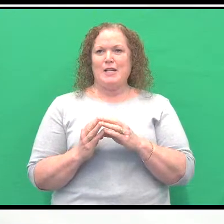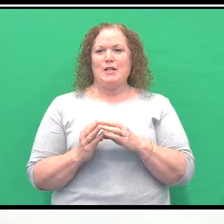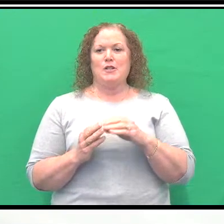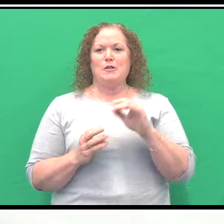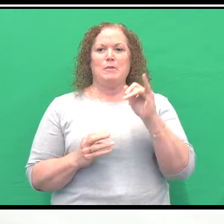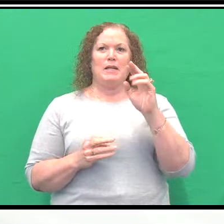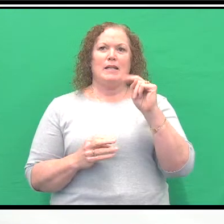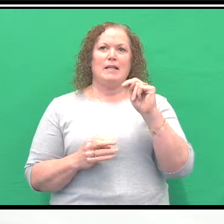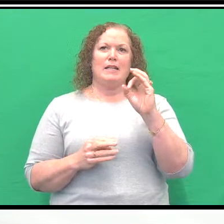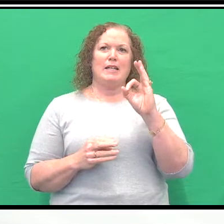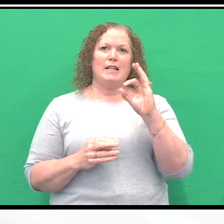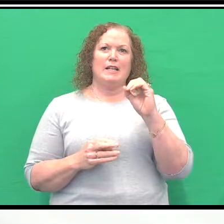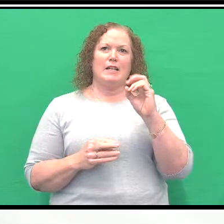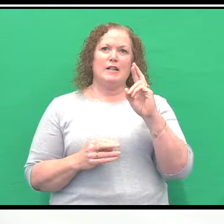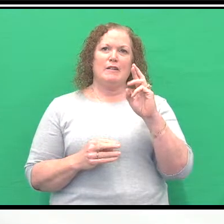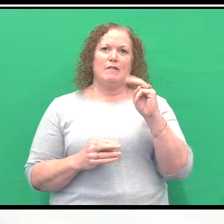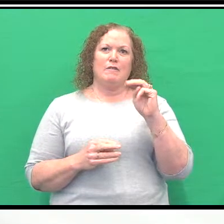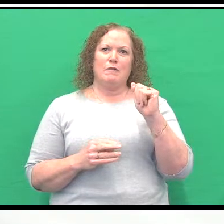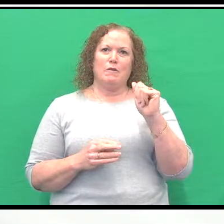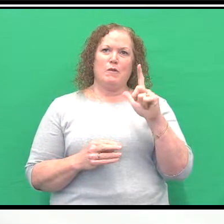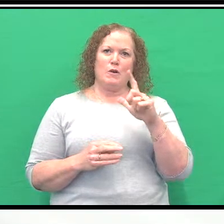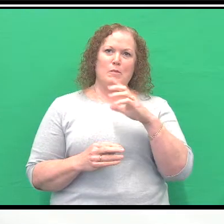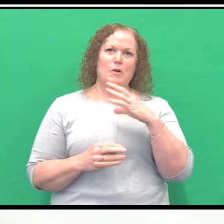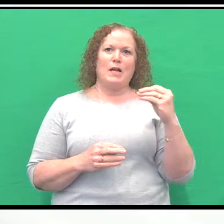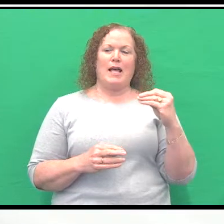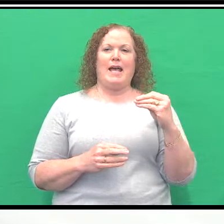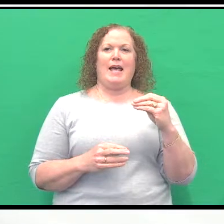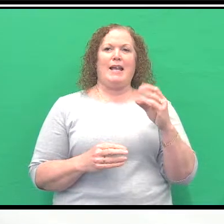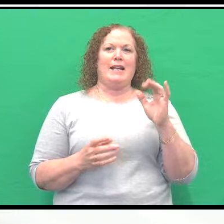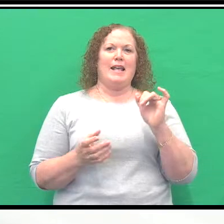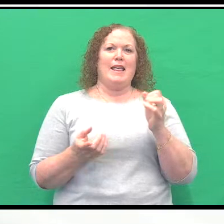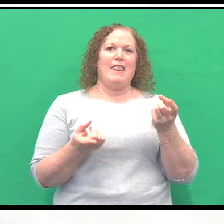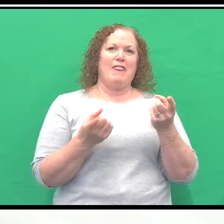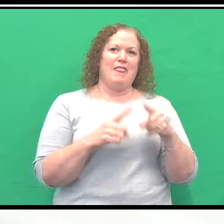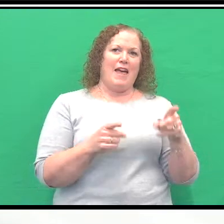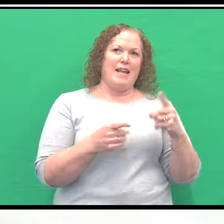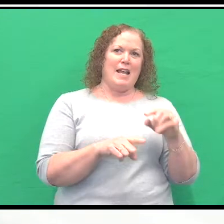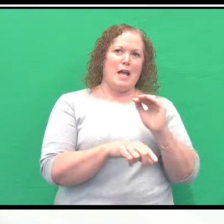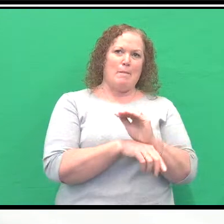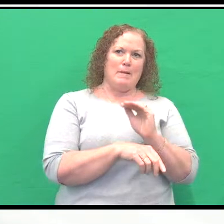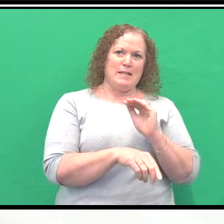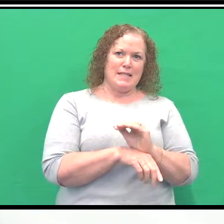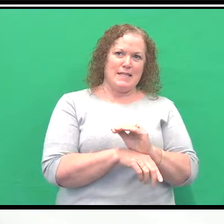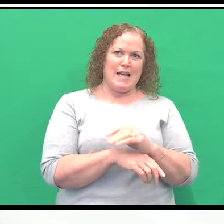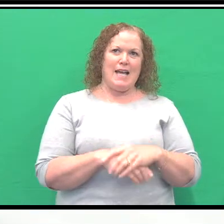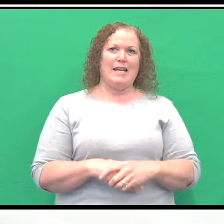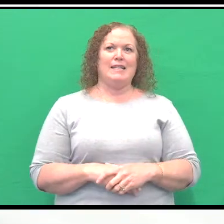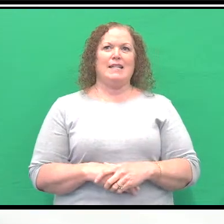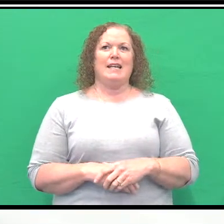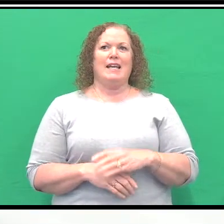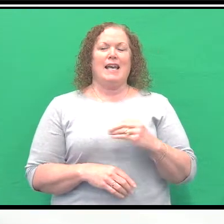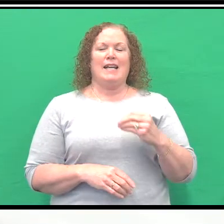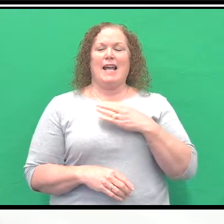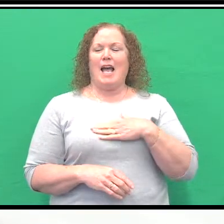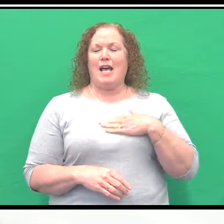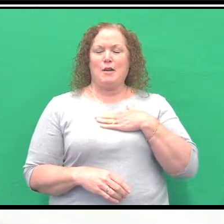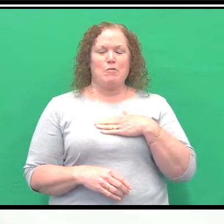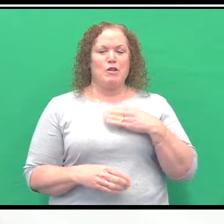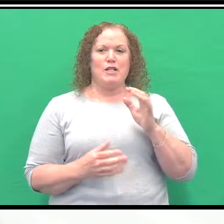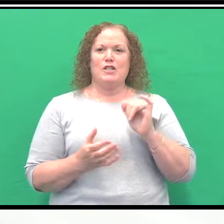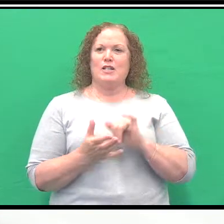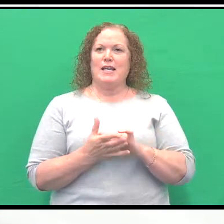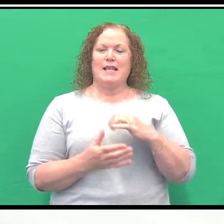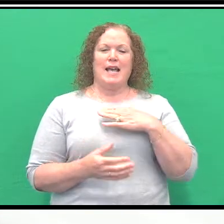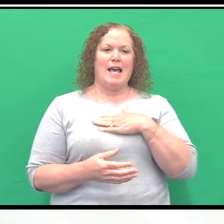and Dr. Sweezy made that happen tonight, and I appreciate that effort and the effort of the maintenance staff to make it happen. I think that